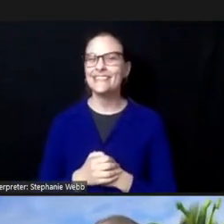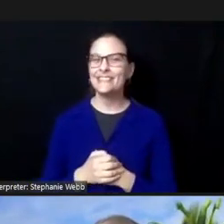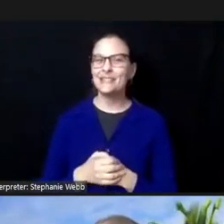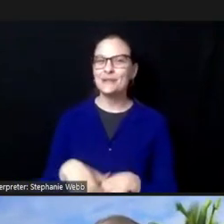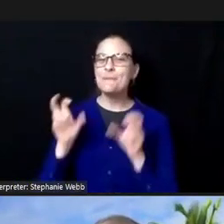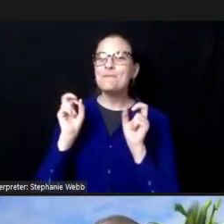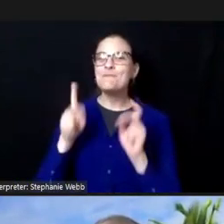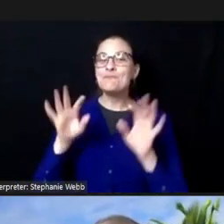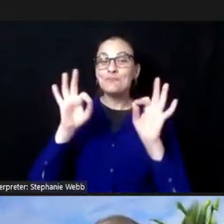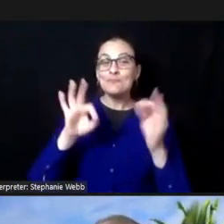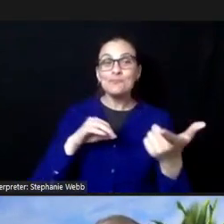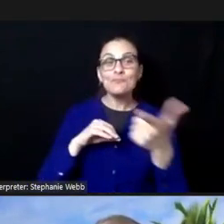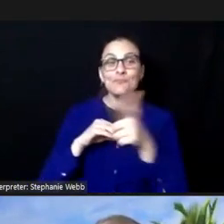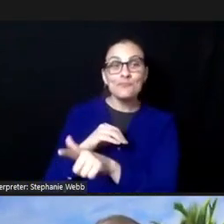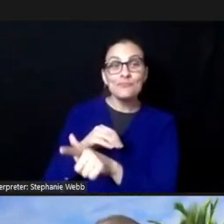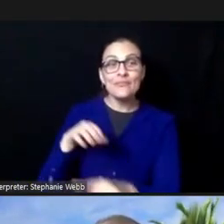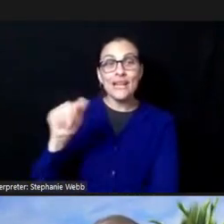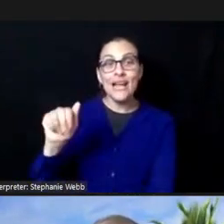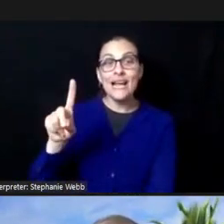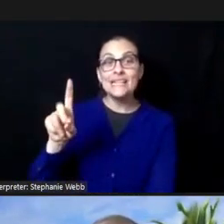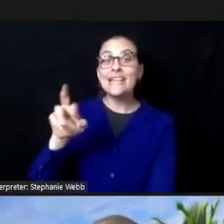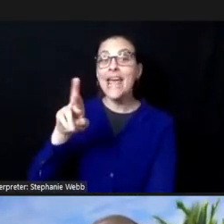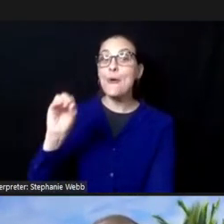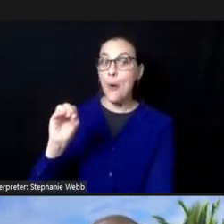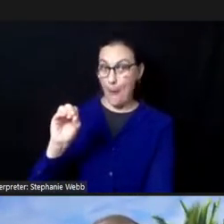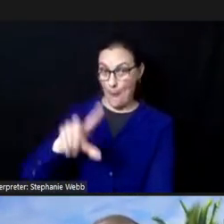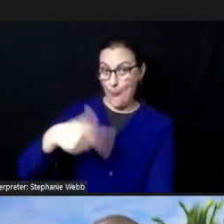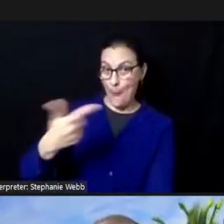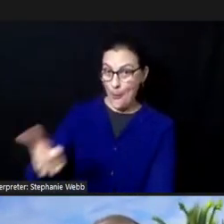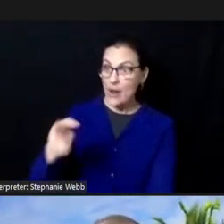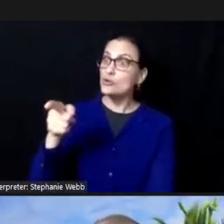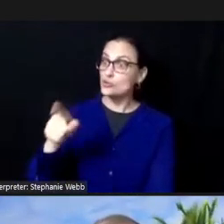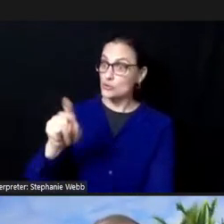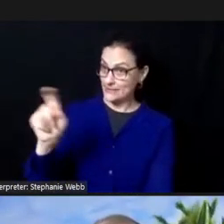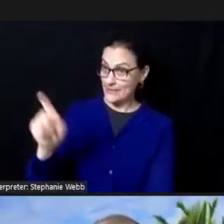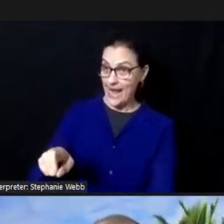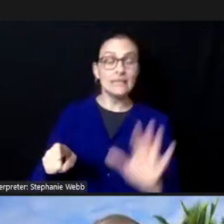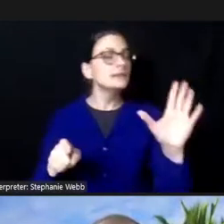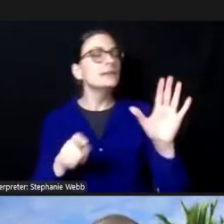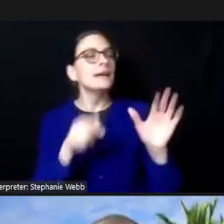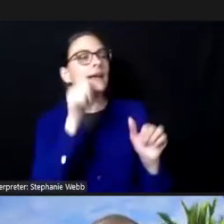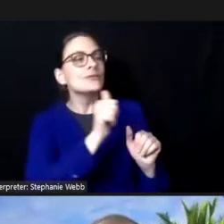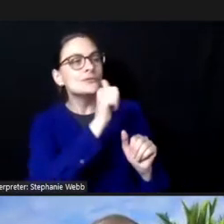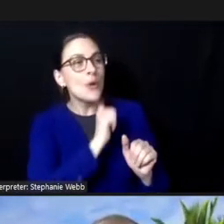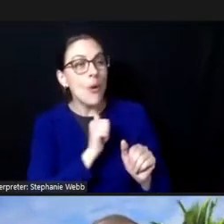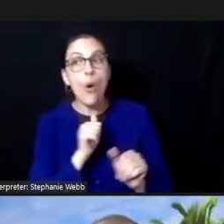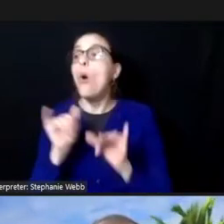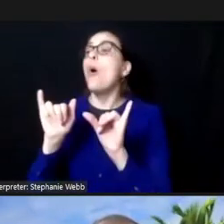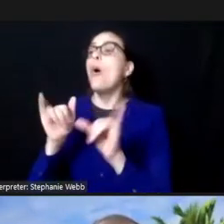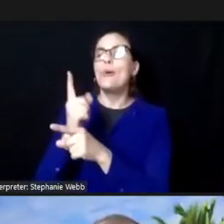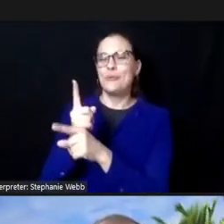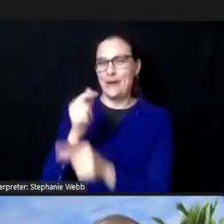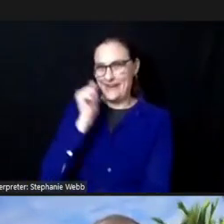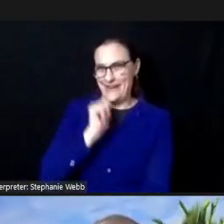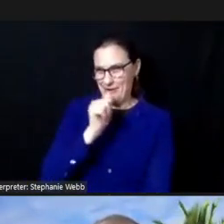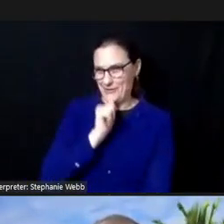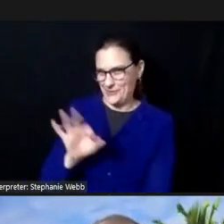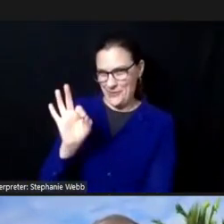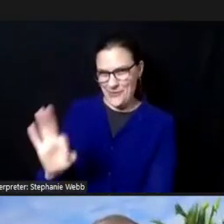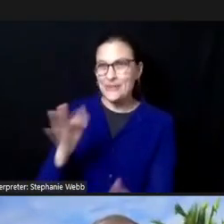You've all... What'd you say? Arizona. Arizona, that's right, Arizona. would love to hear about your recent